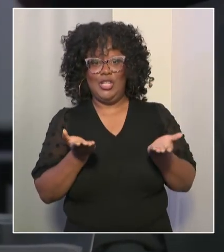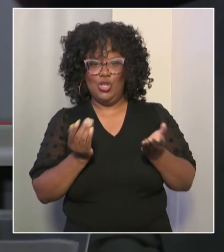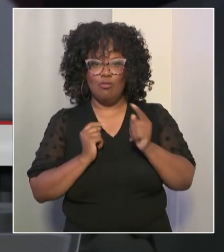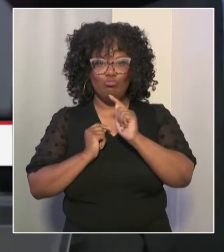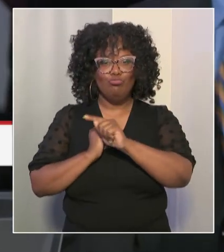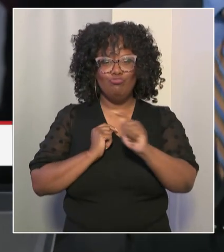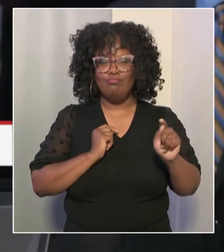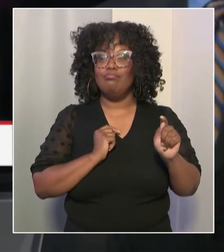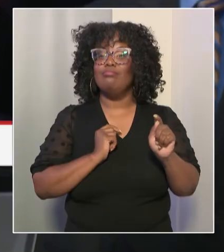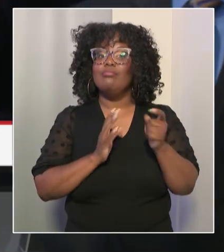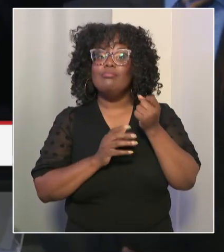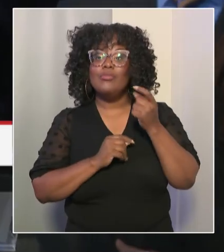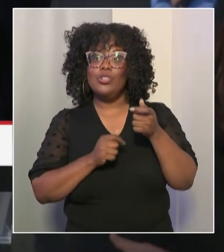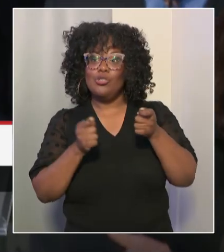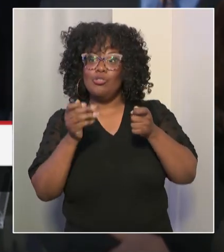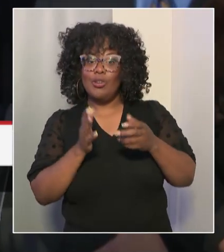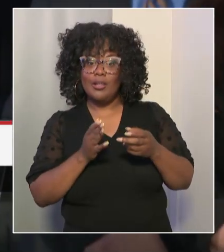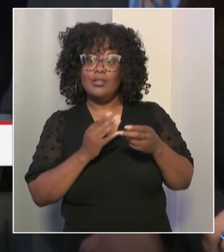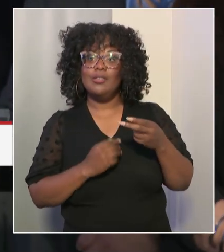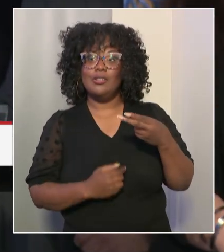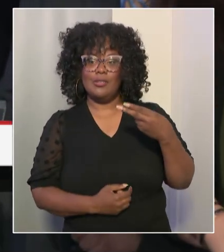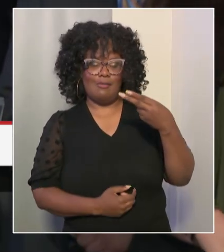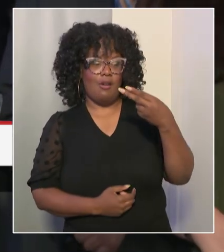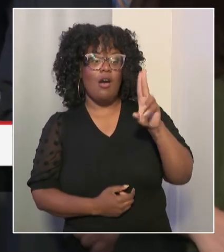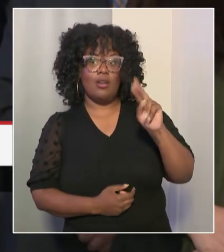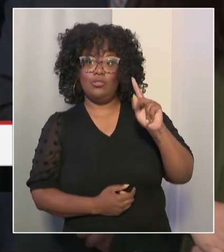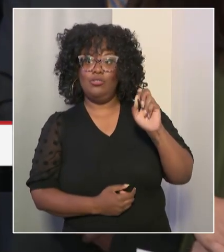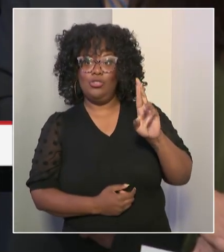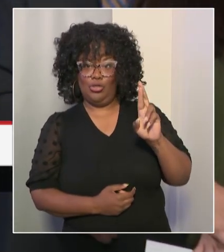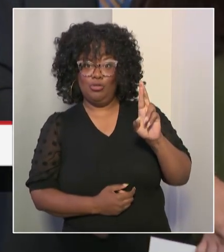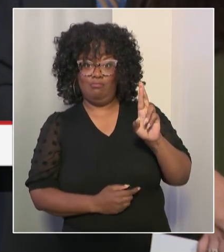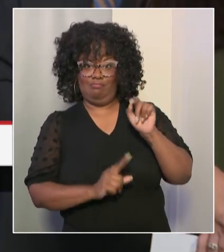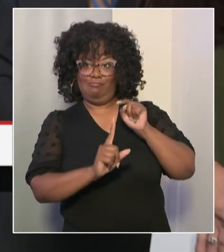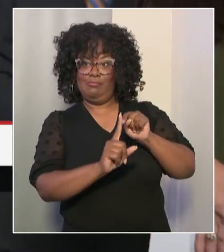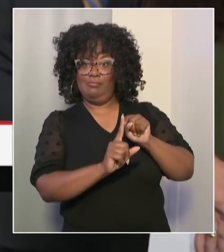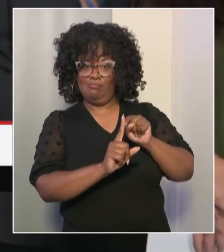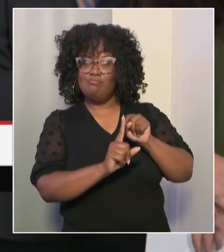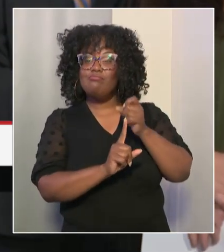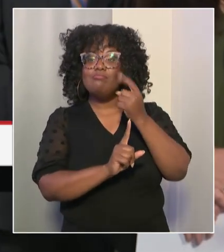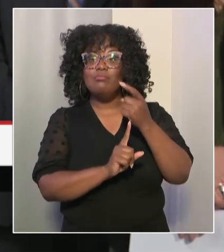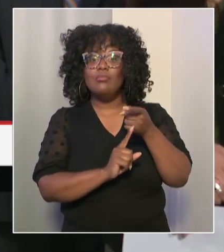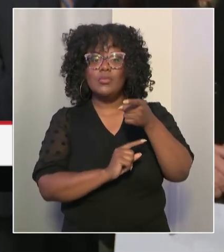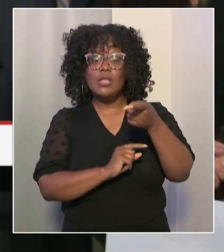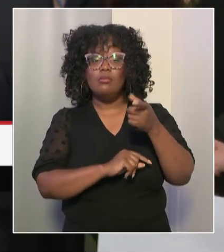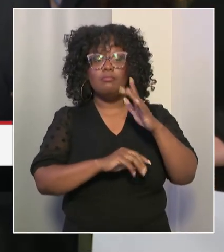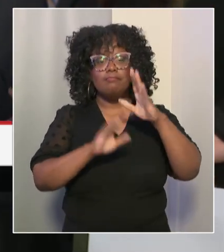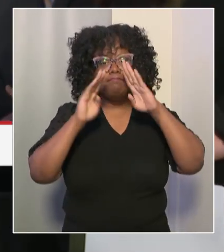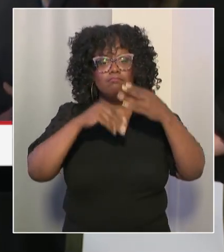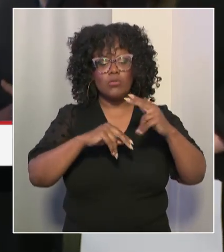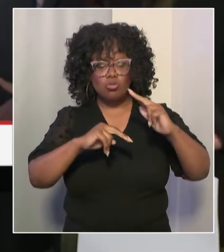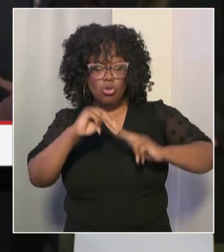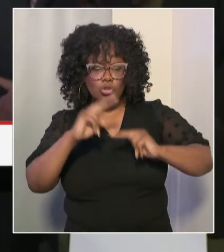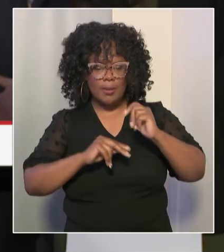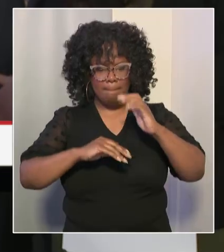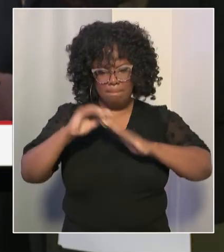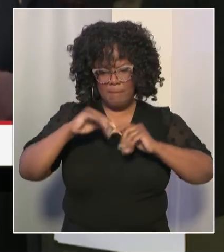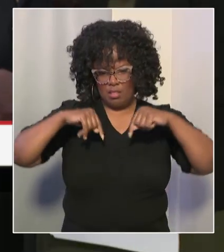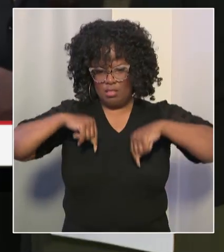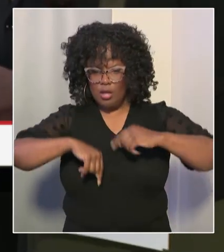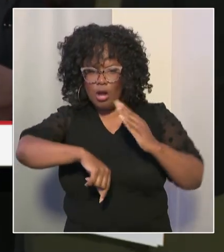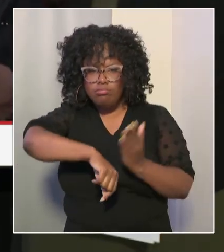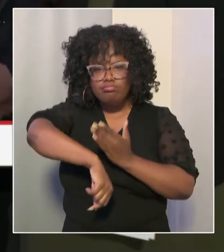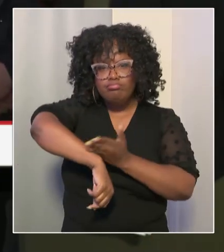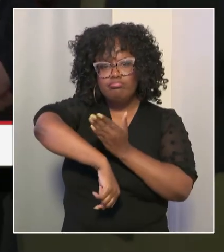manages and runs the city's construction arm. So this PSCC is what we call